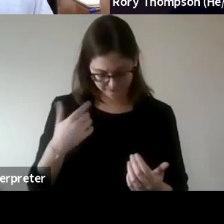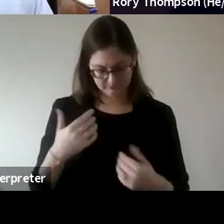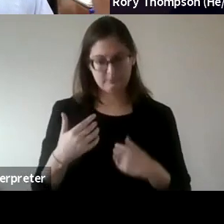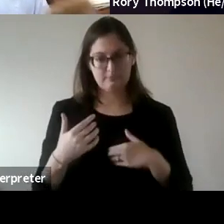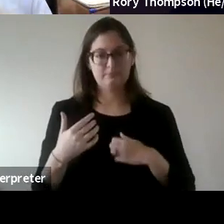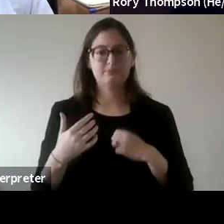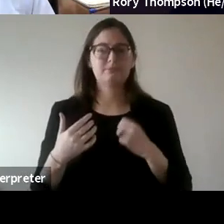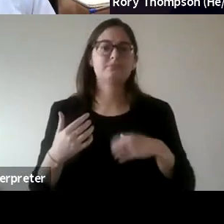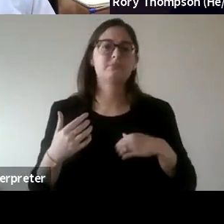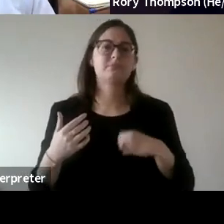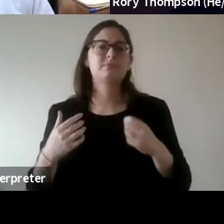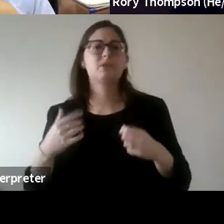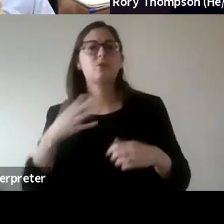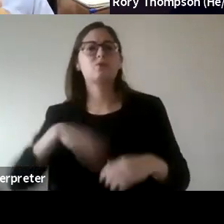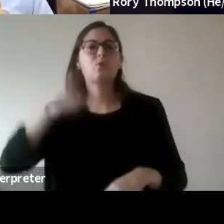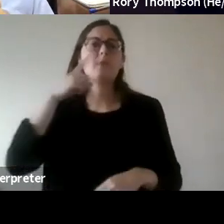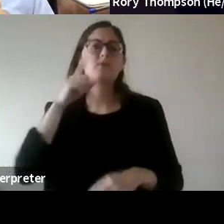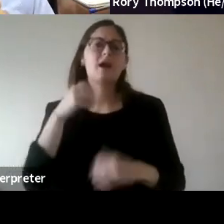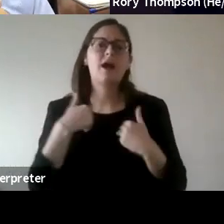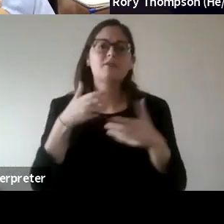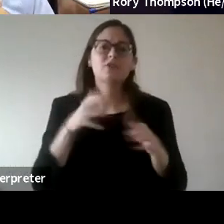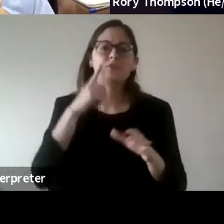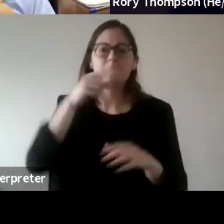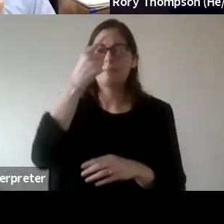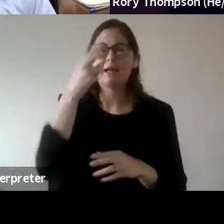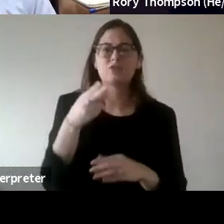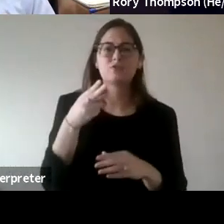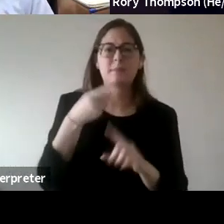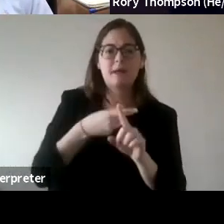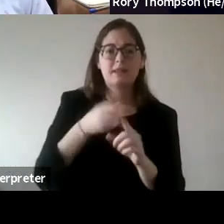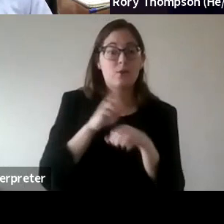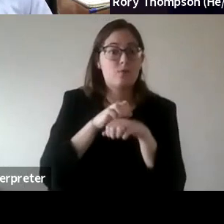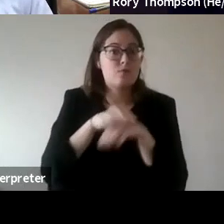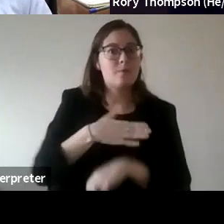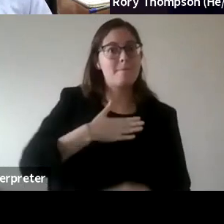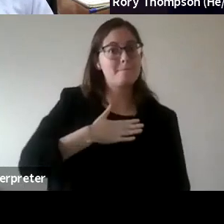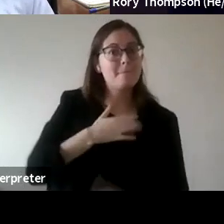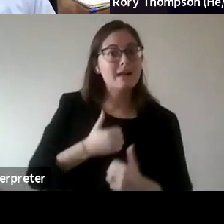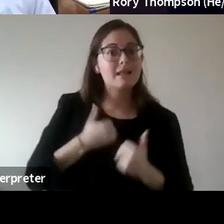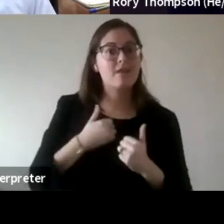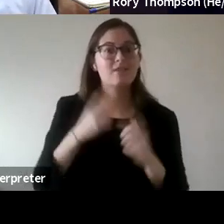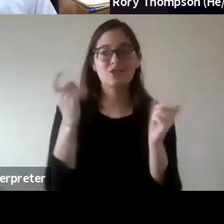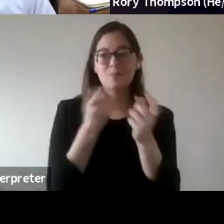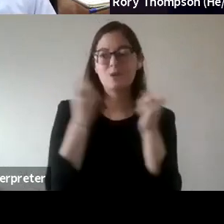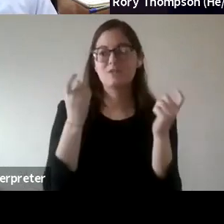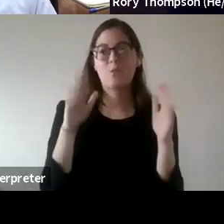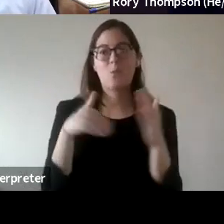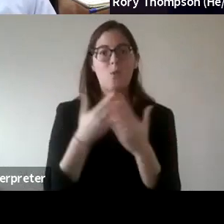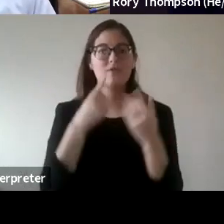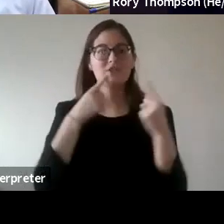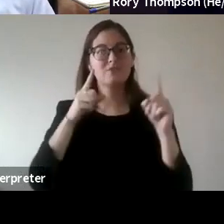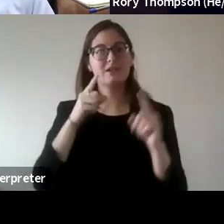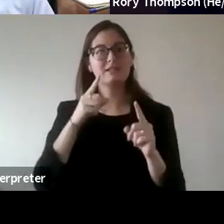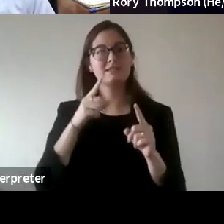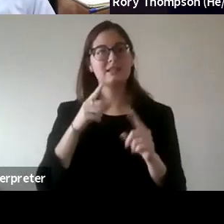have Black History Month was really influential in my life, the celebration of all these achievements of African-Americans. I can't imagine